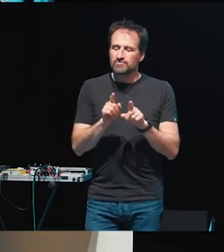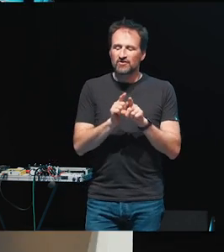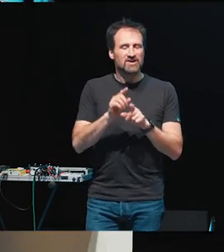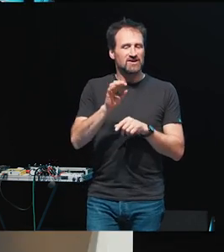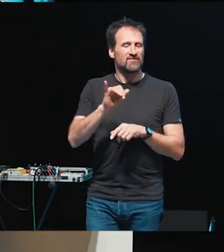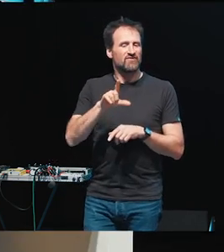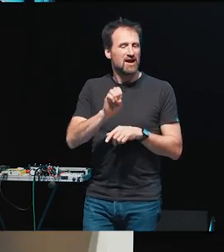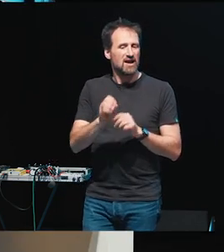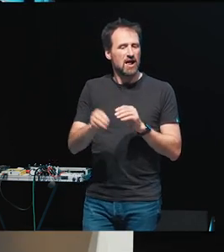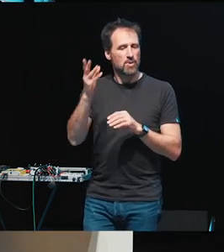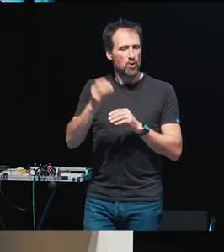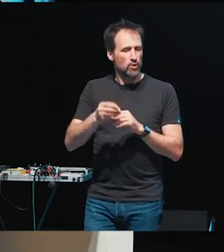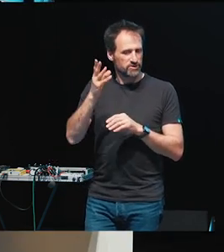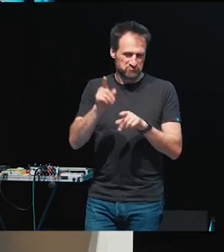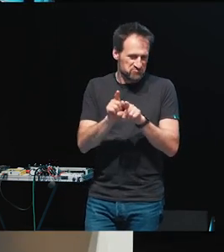uploads.